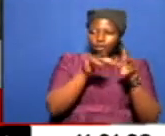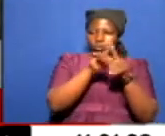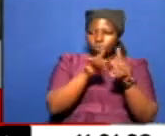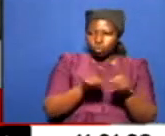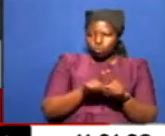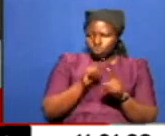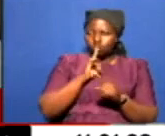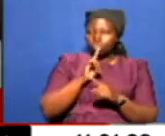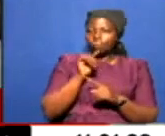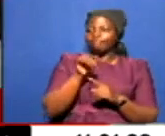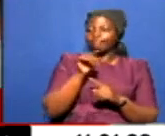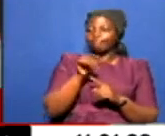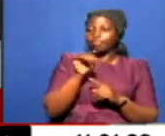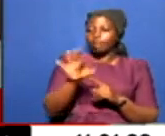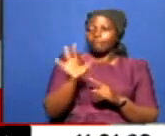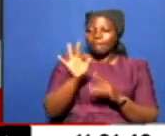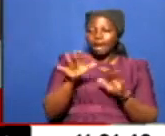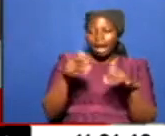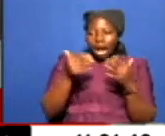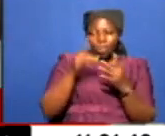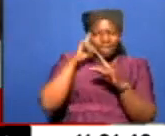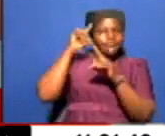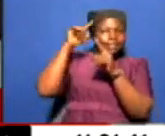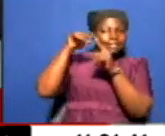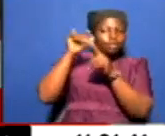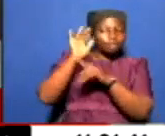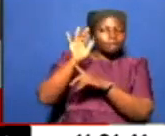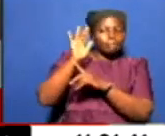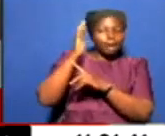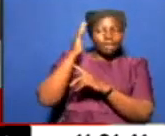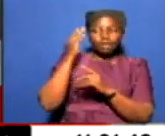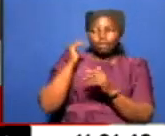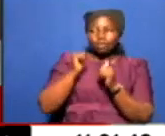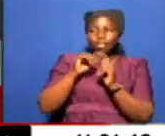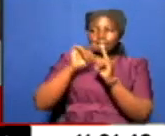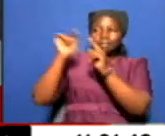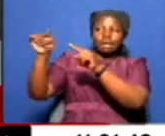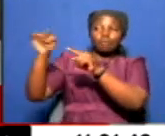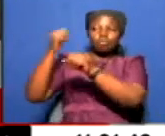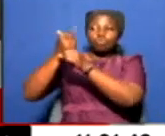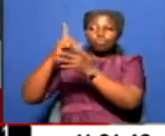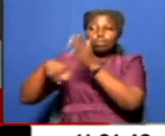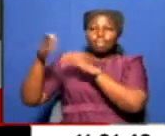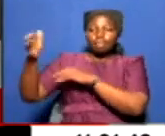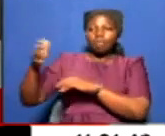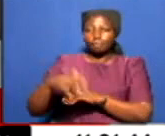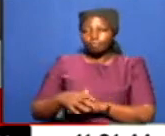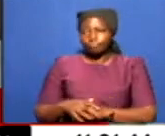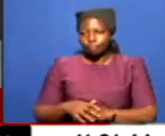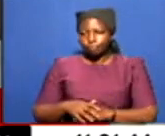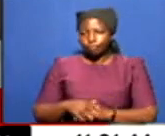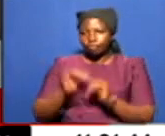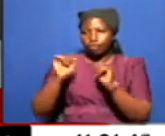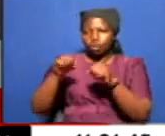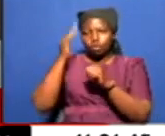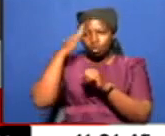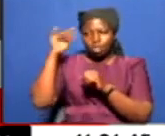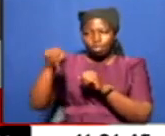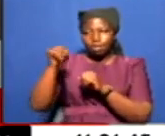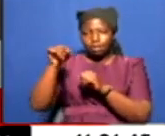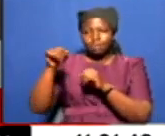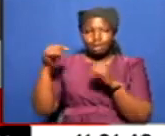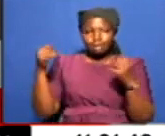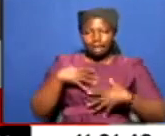pick that the intention they went to do there was actually a terror thing or not?